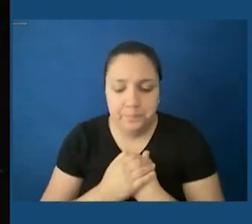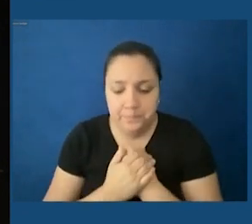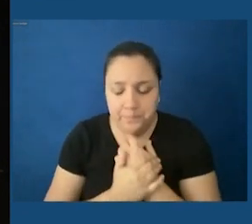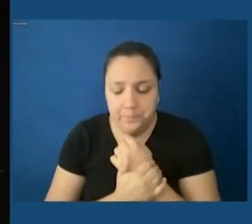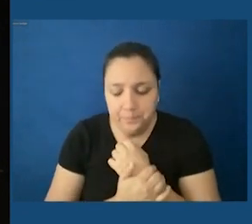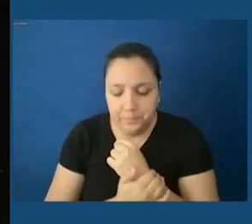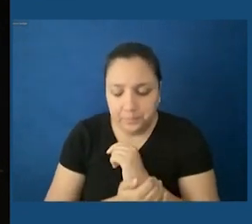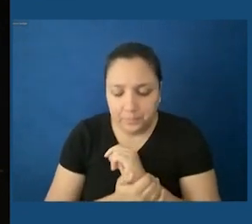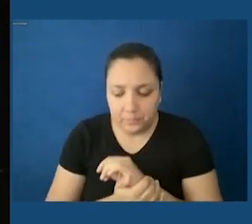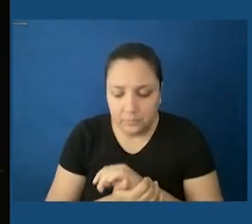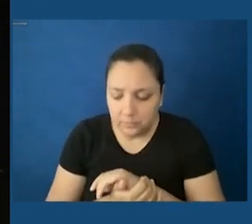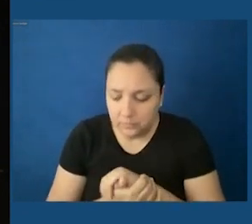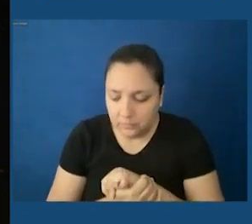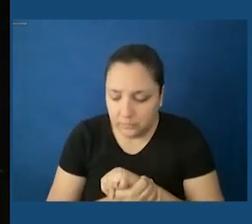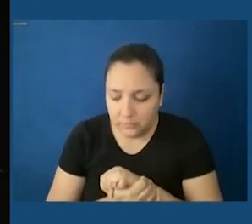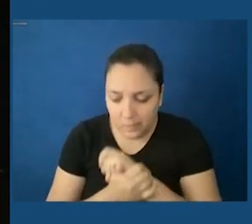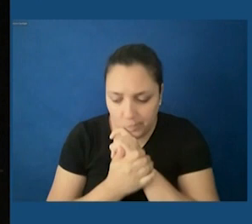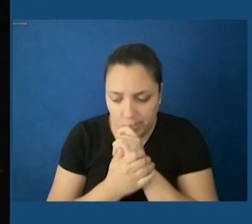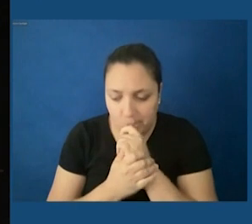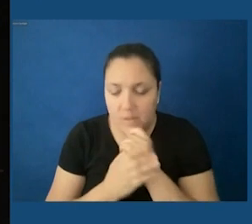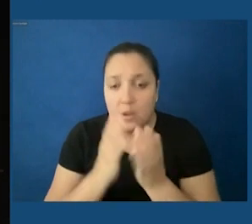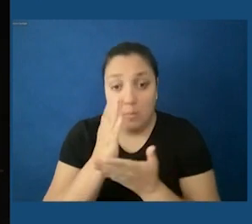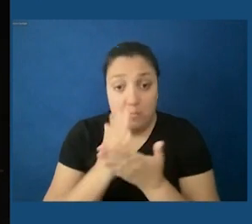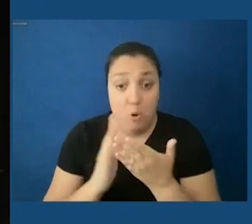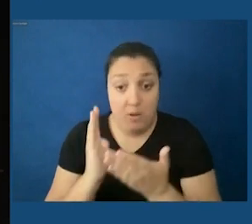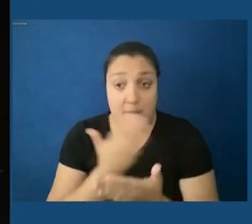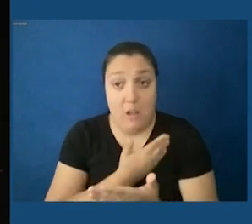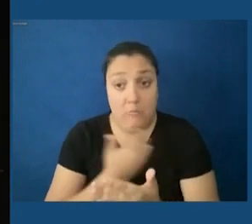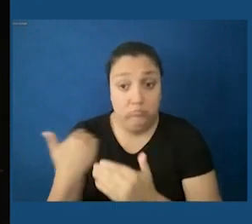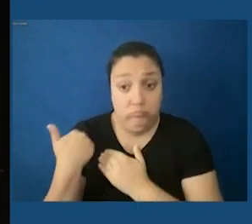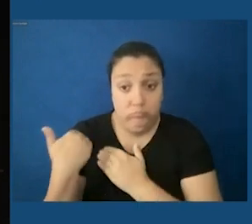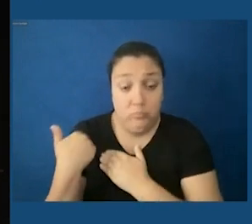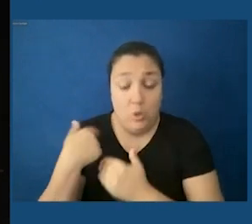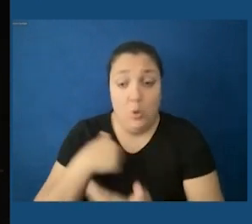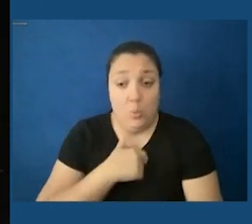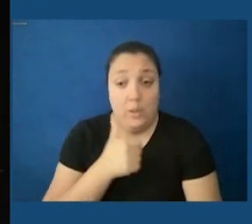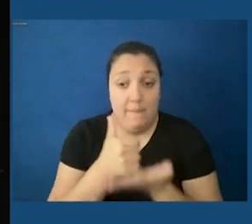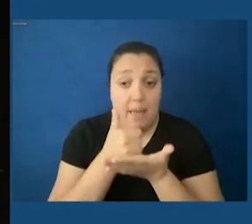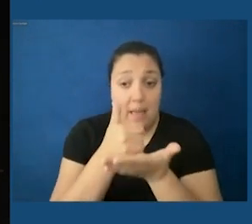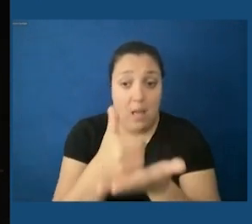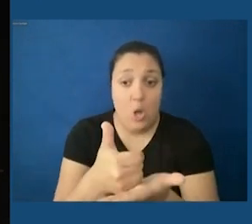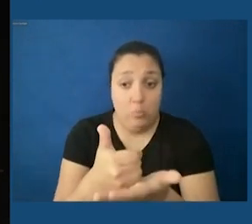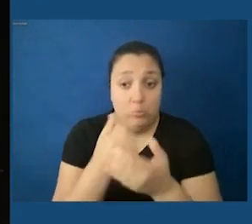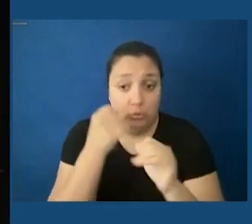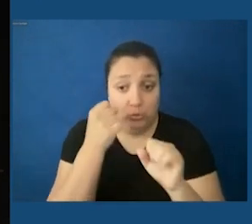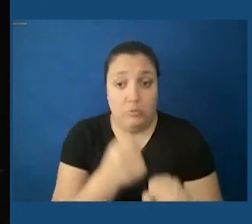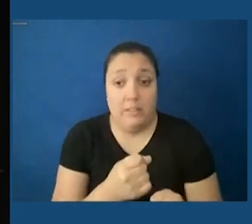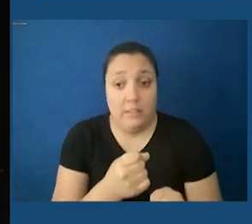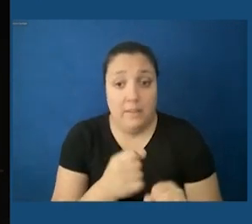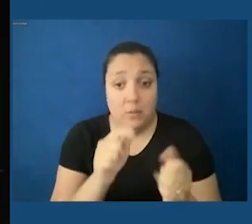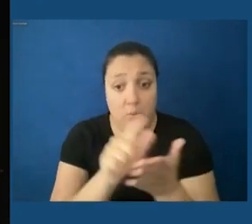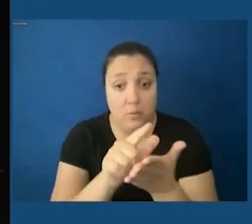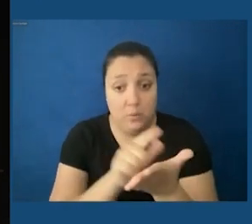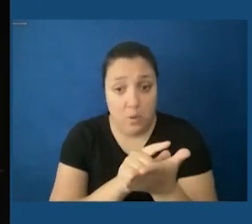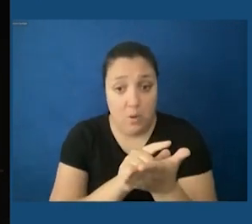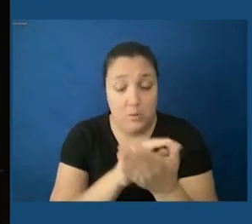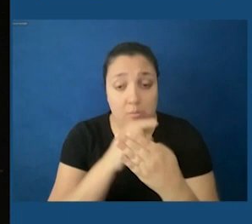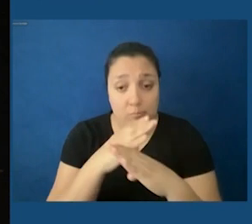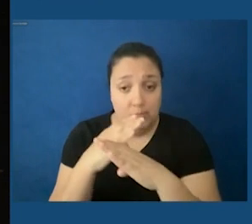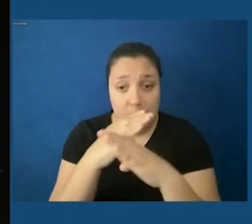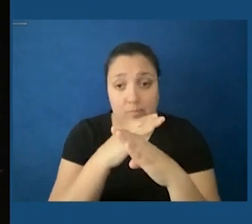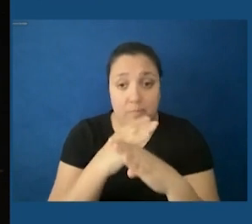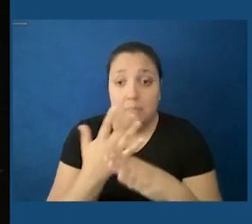As part of our mandate, we have helped to strengthen the laws prohibiting bias